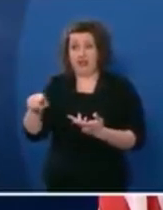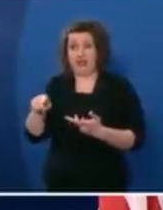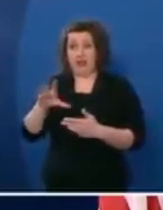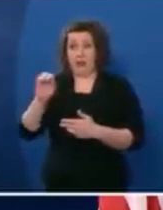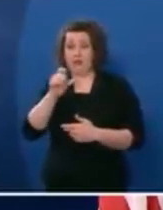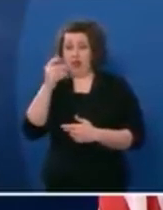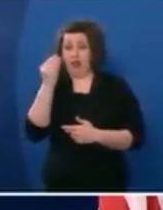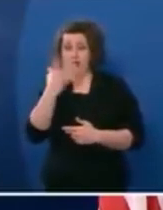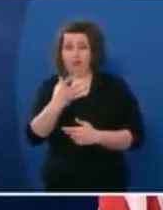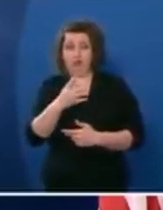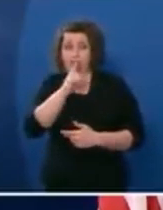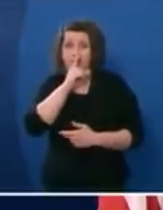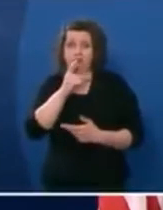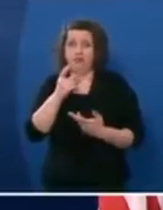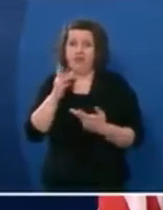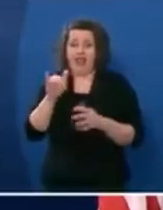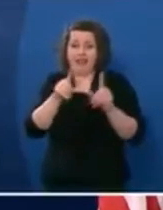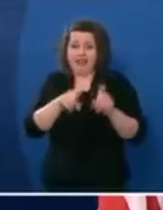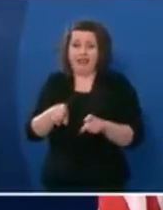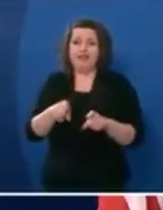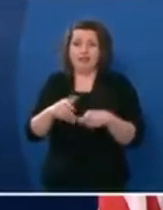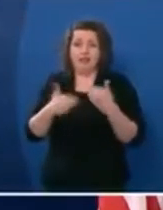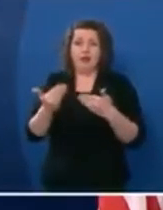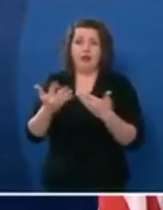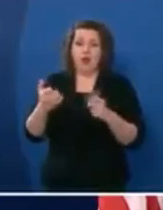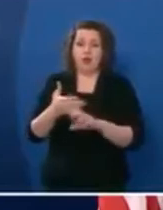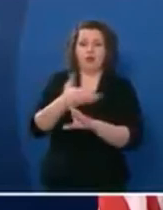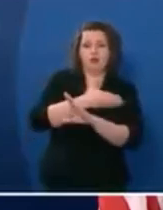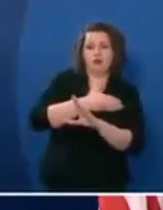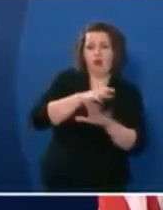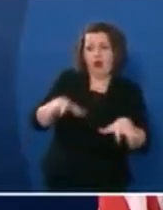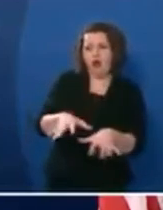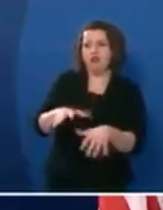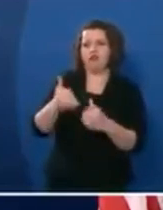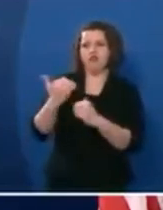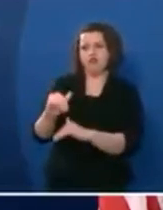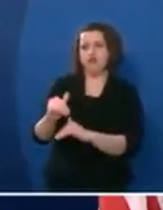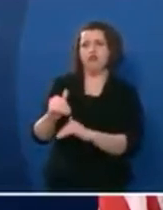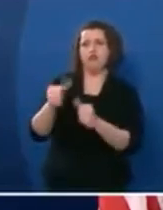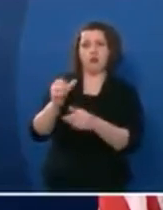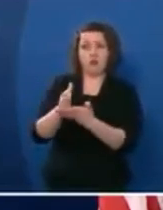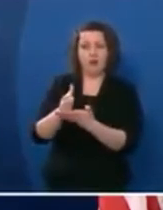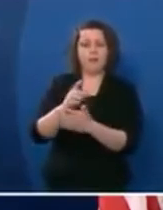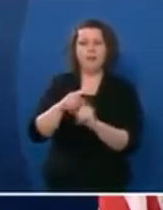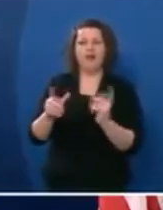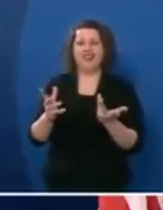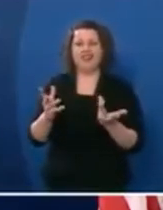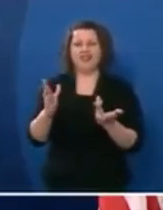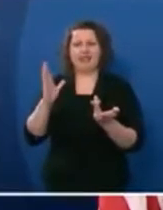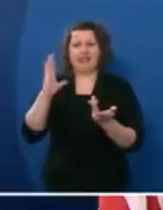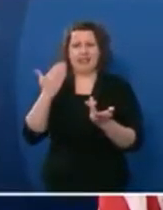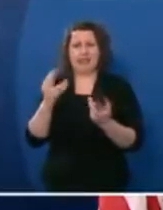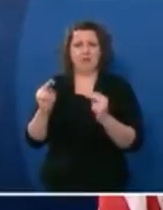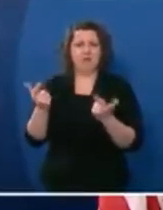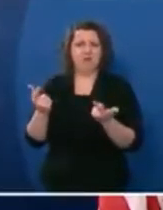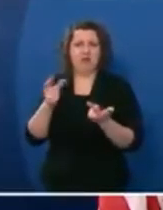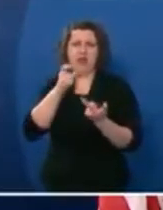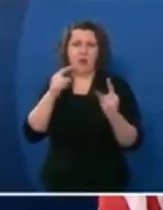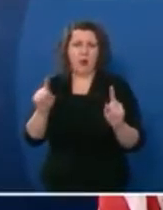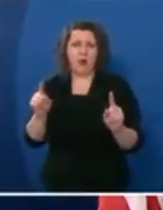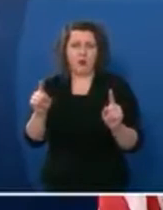testing regime you've outlined for us is to get ahead of it, mitigate it, try to stop it. Yeah. But it doesn't appear that that's worked here. I mean, It's